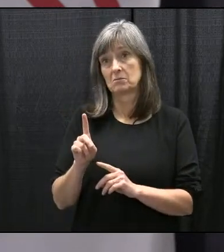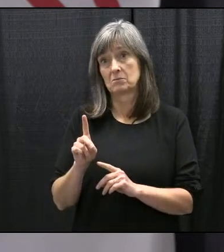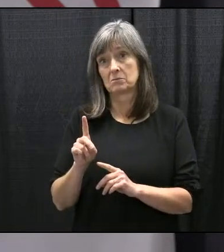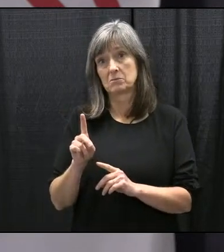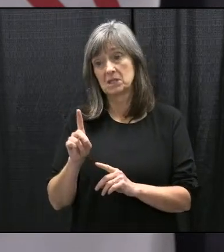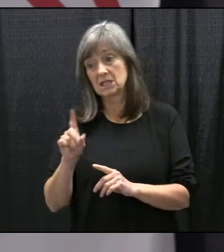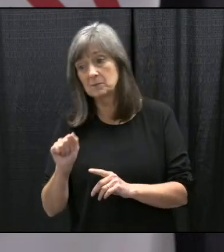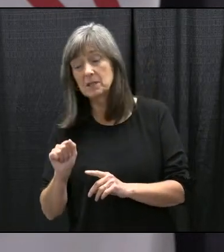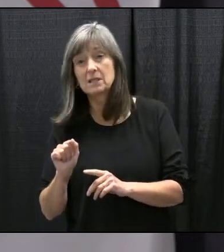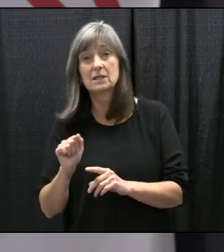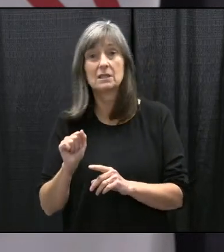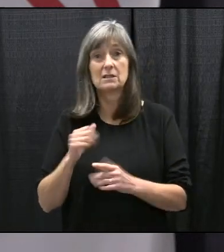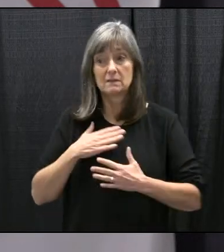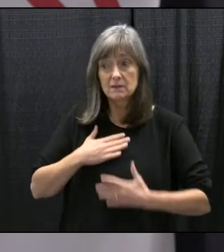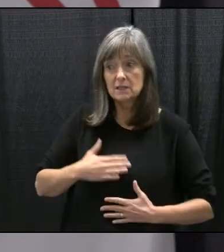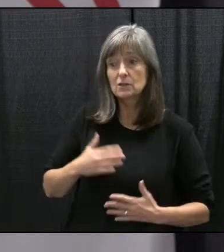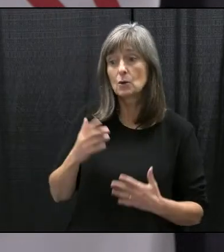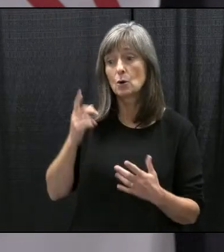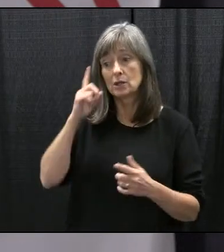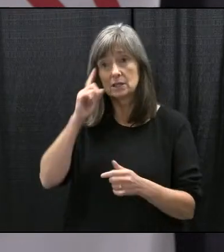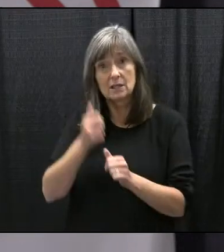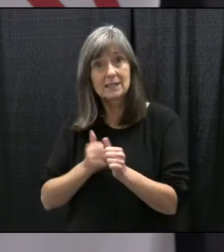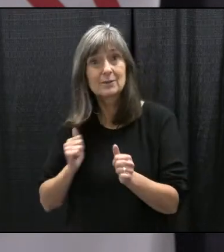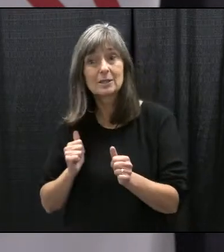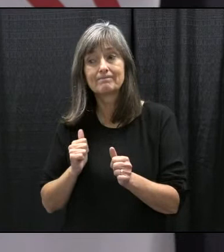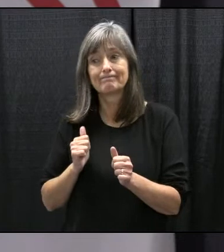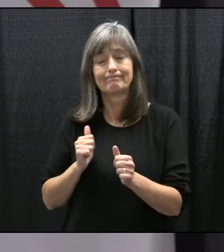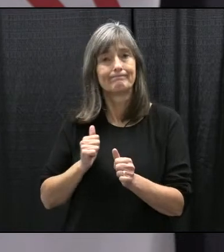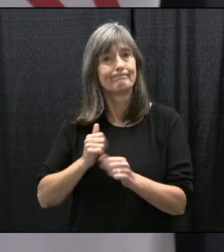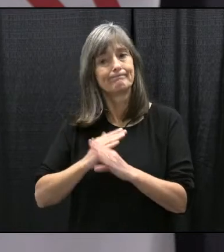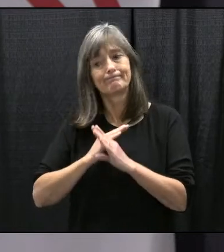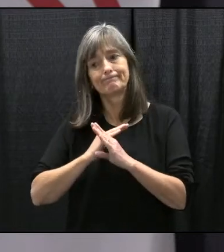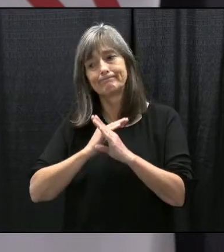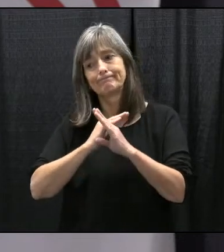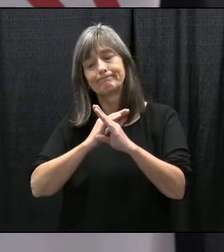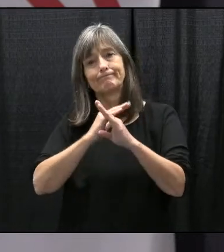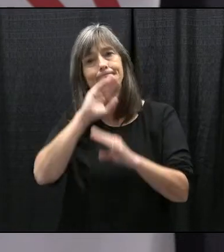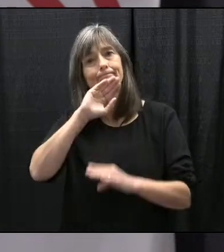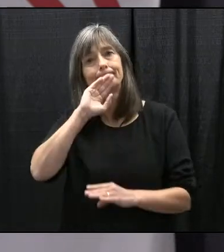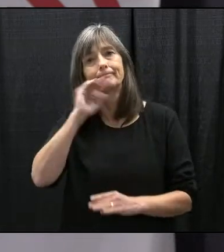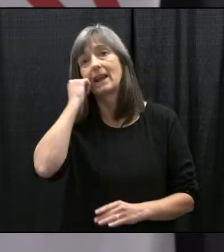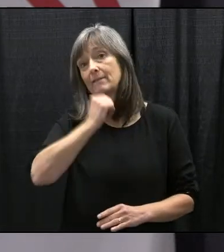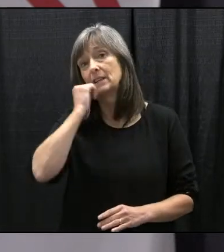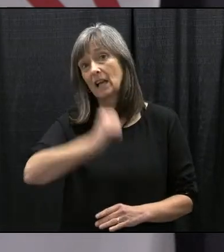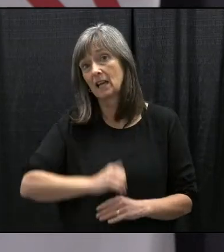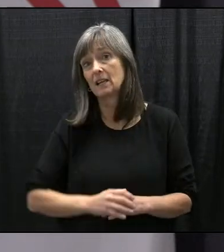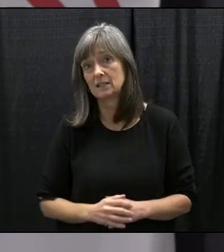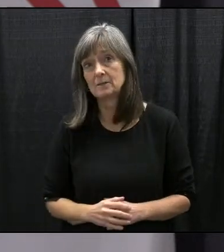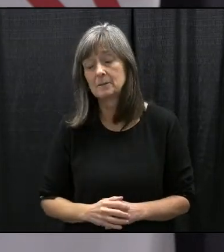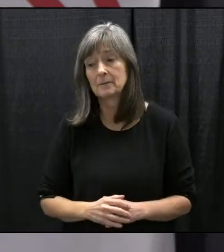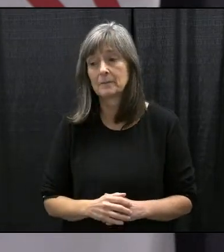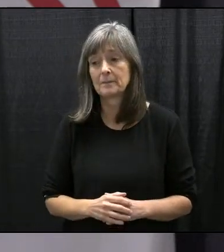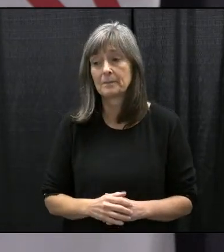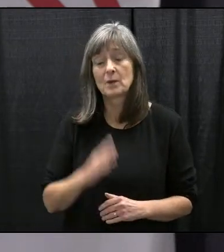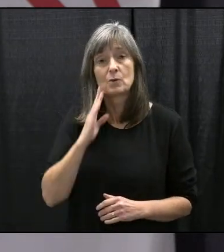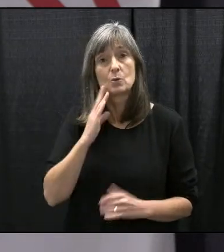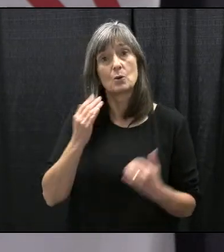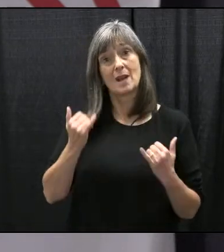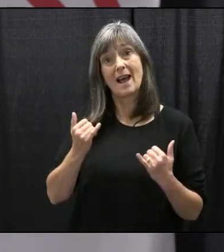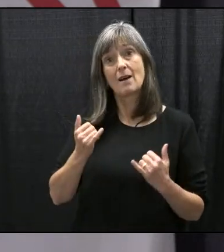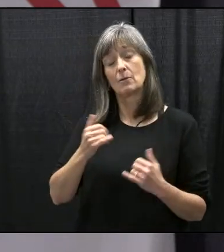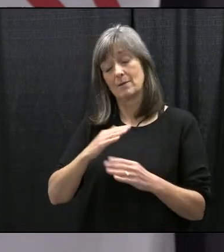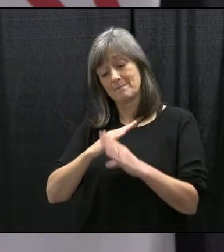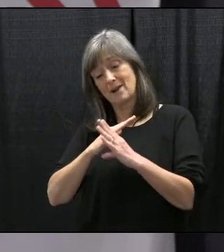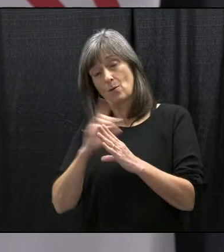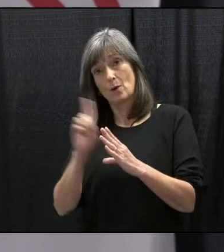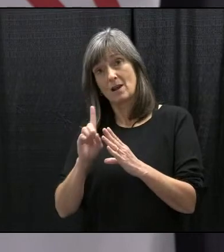of physical and intellectual disability are facing barriers. This is the opportunity now to identify those